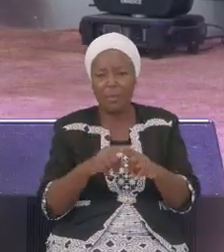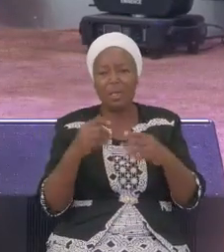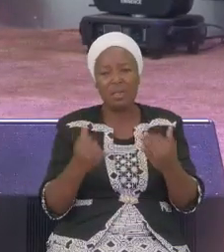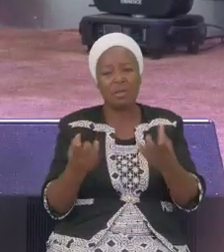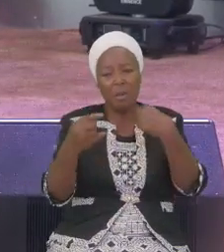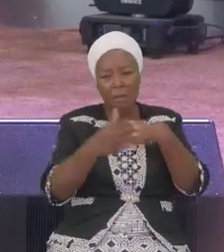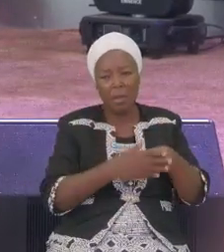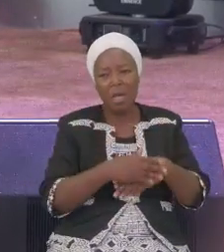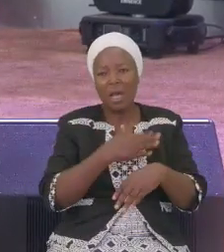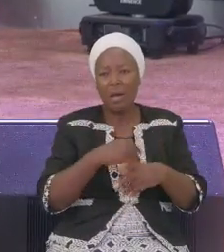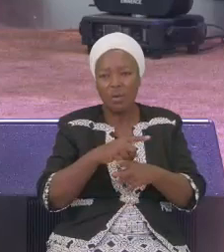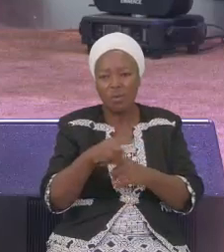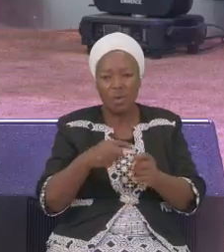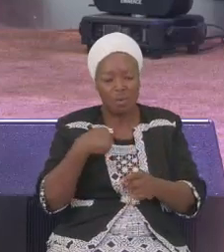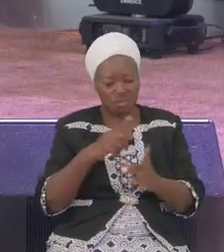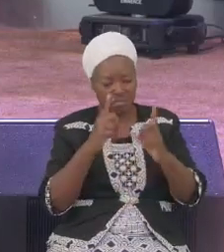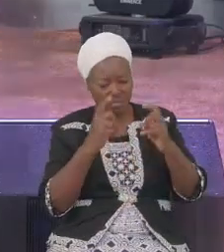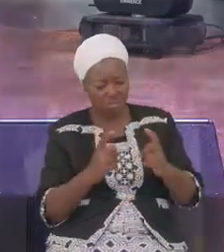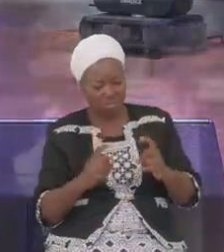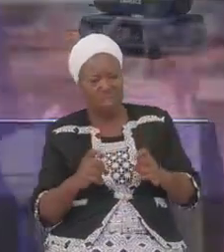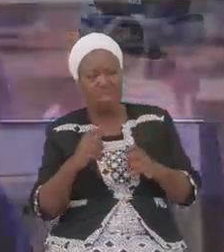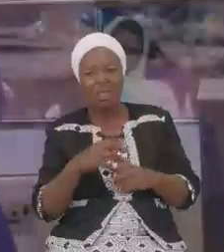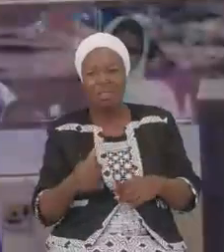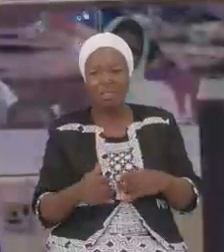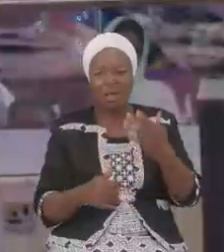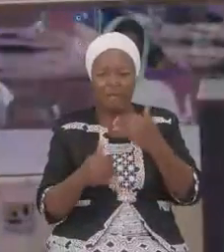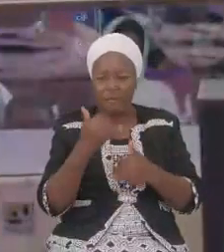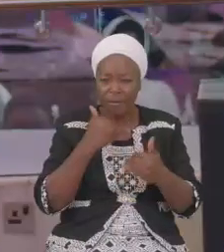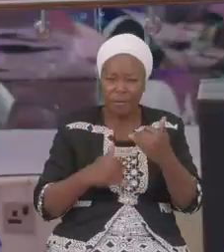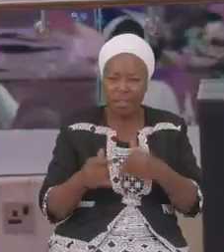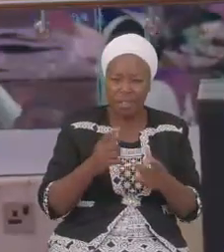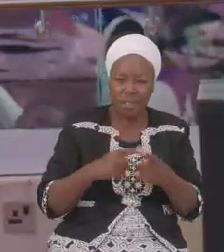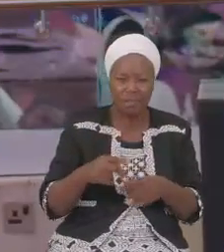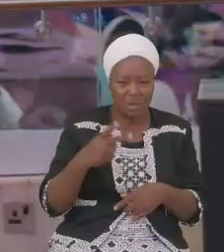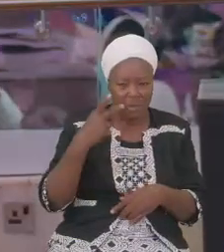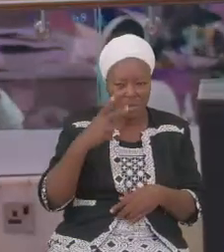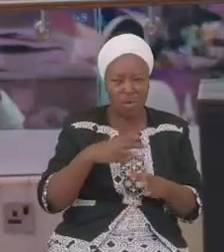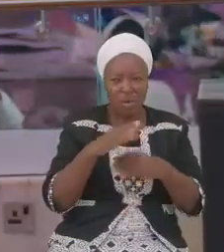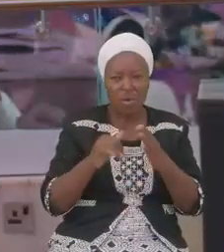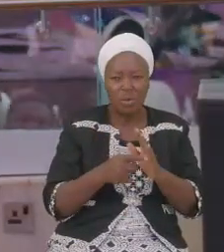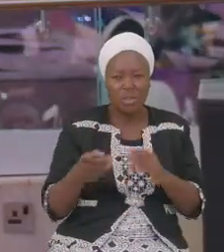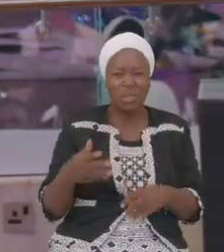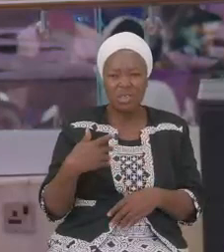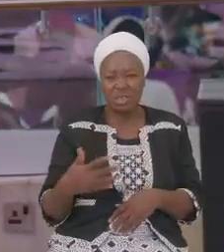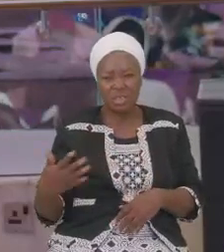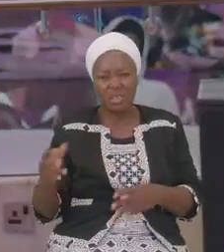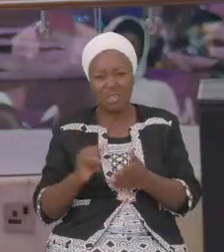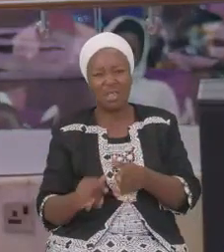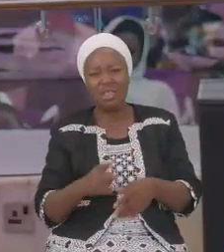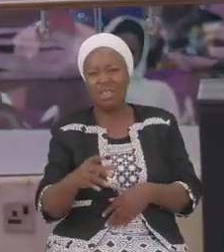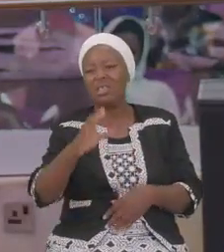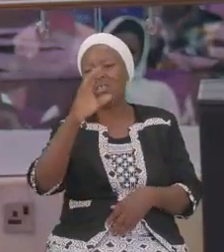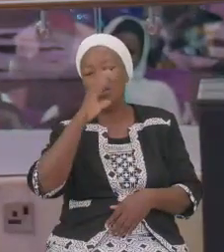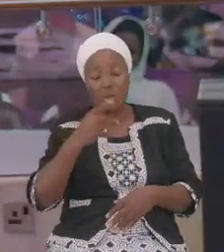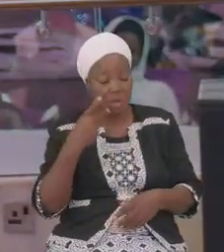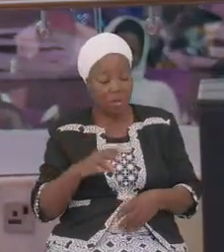back, and when we checked up his box or whatever, we saw these things that they drink and